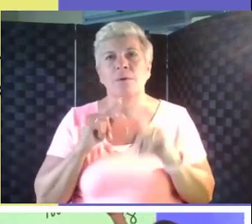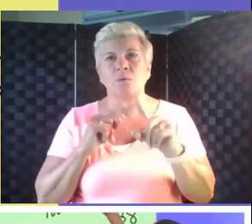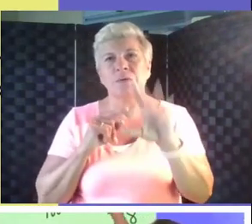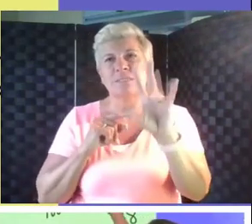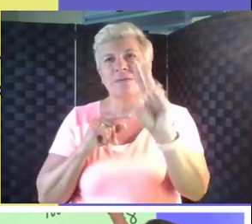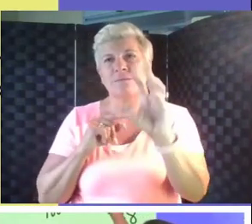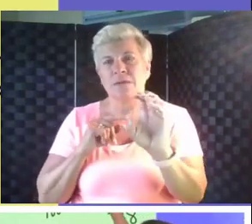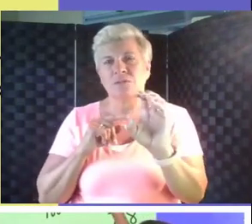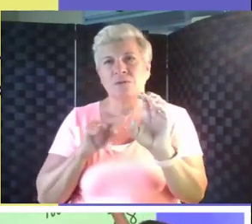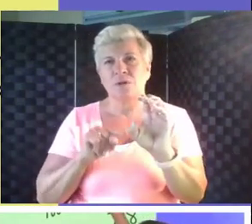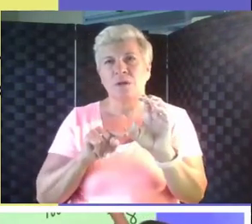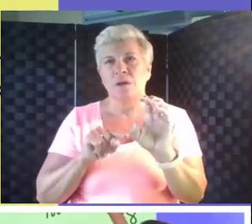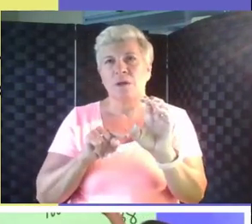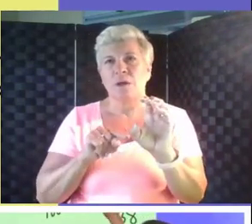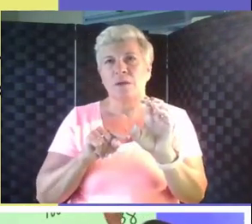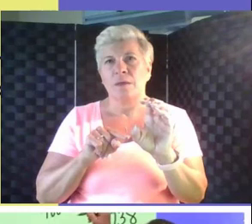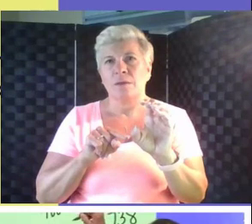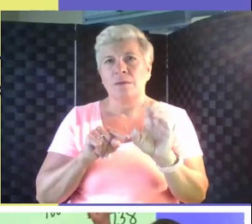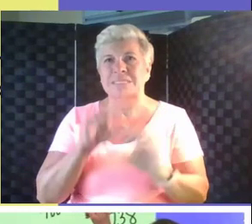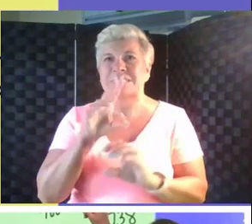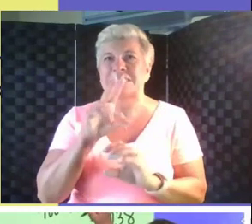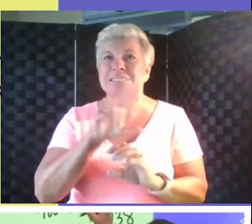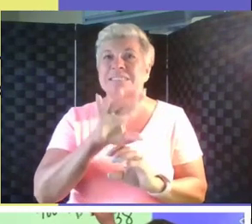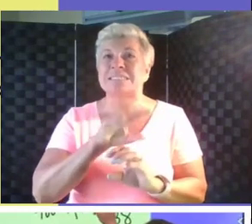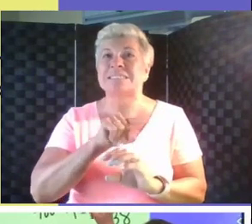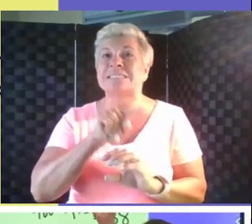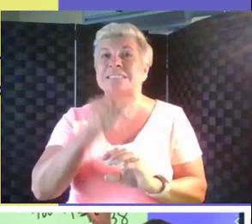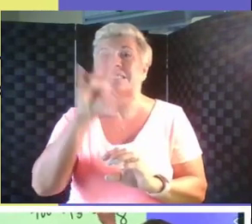from 700 to